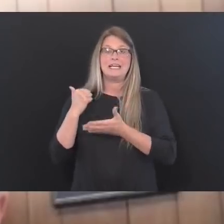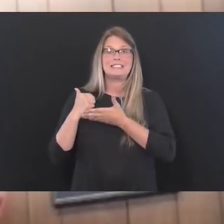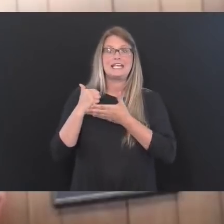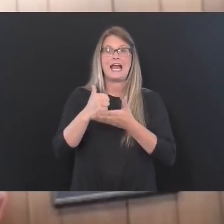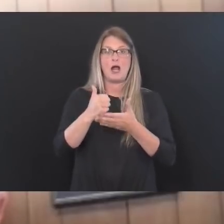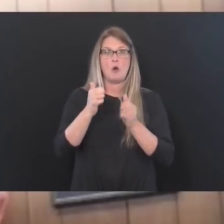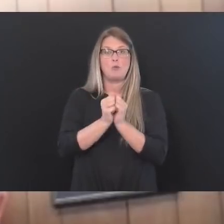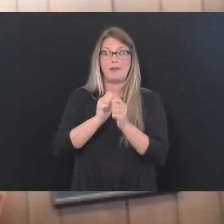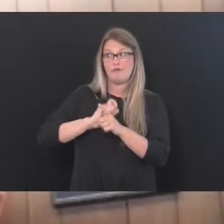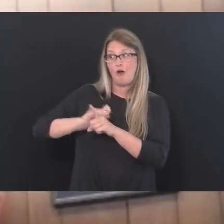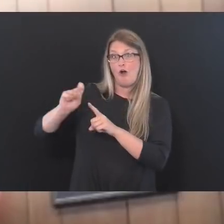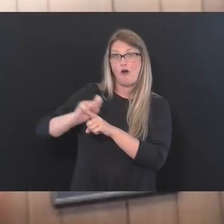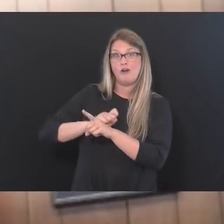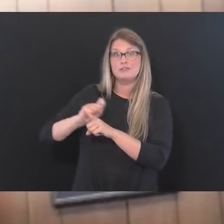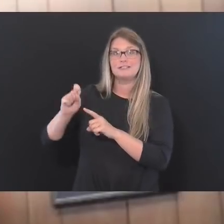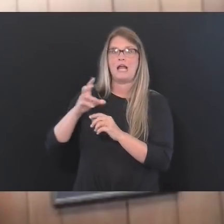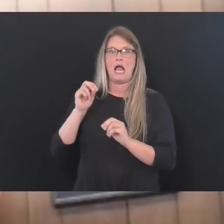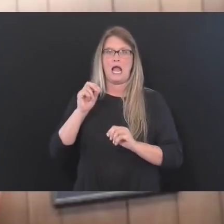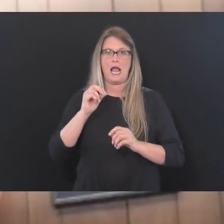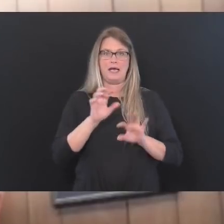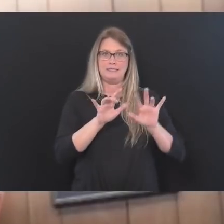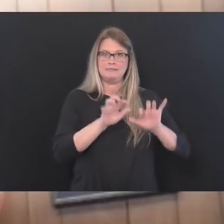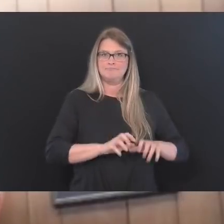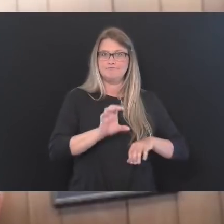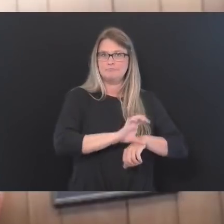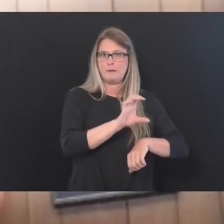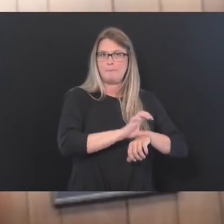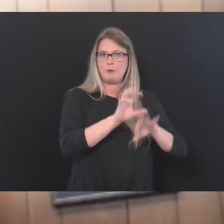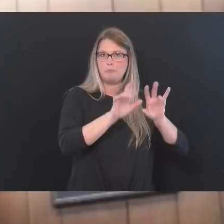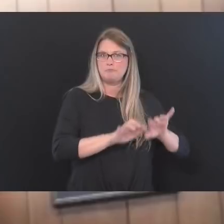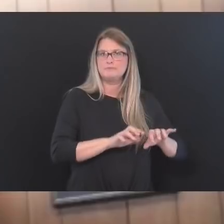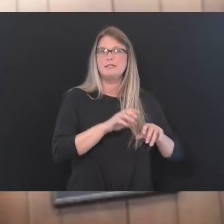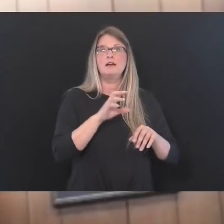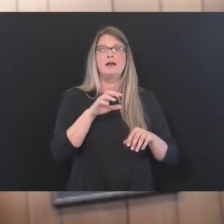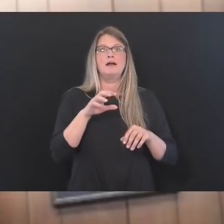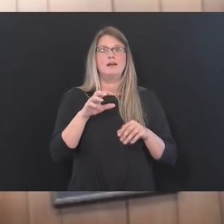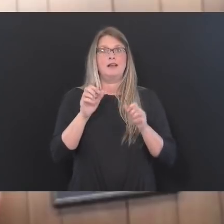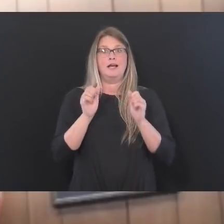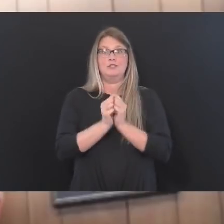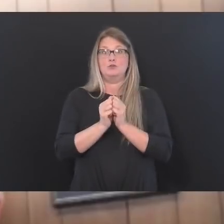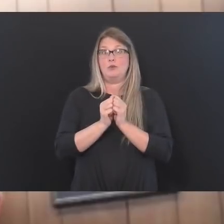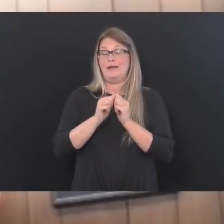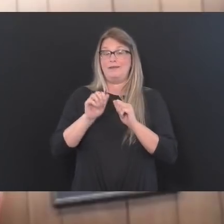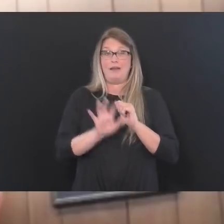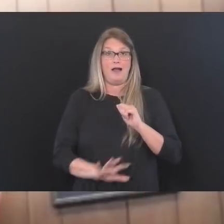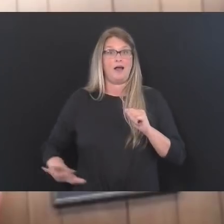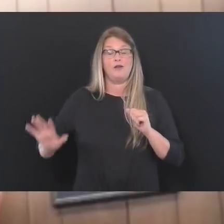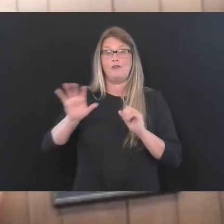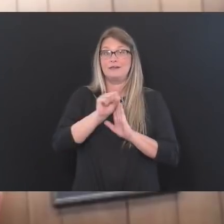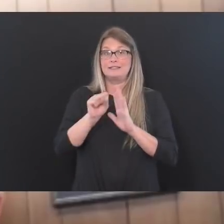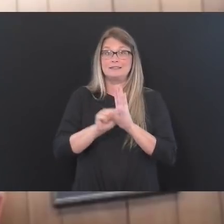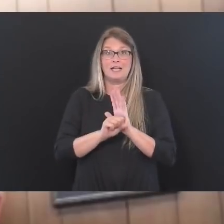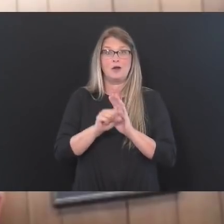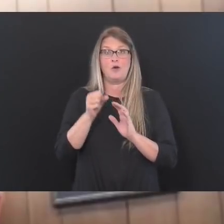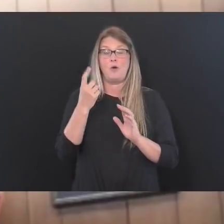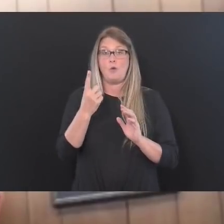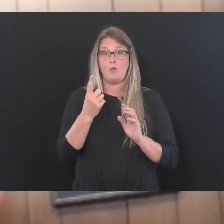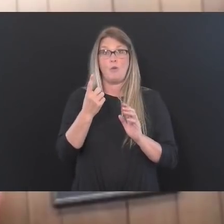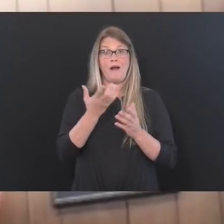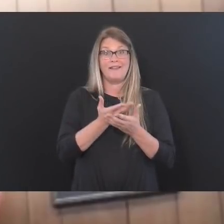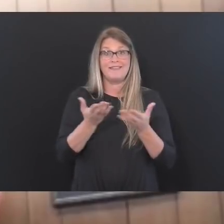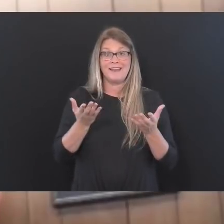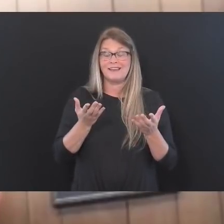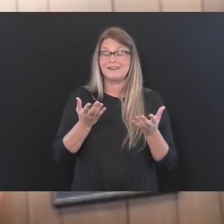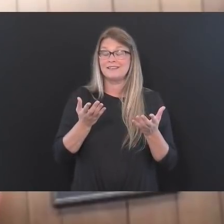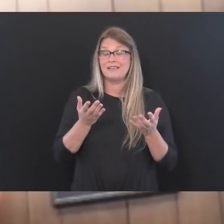the processing is a distributed system across the state. As Brian Abraham mentioned, one of the issues that we've got to manage with